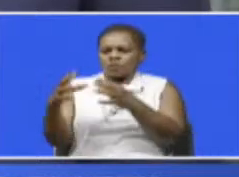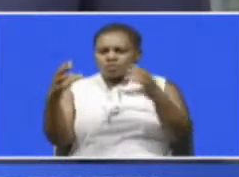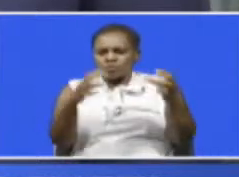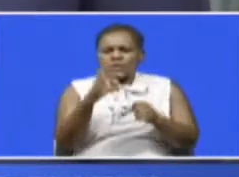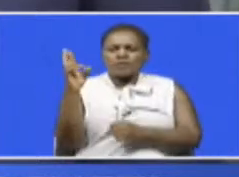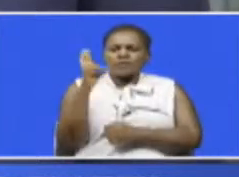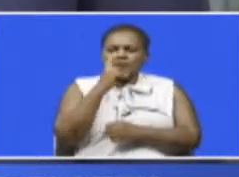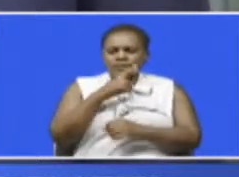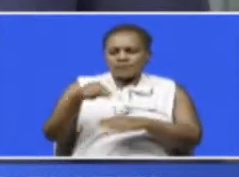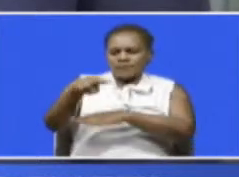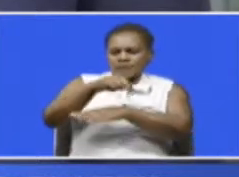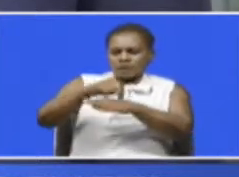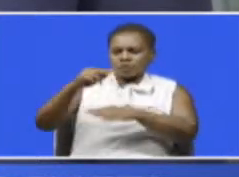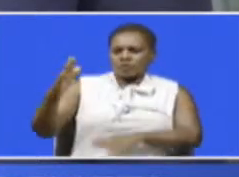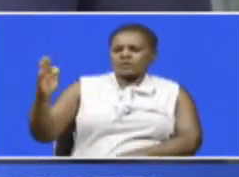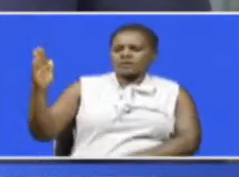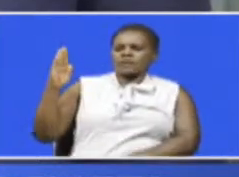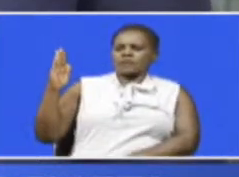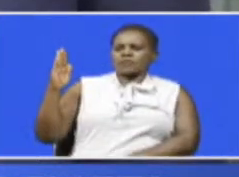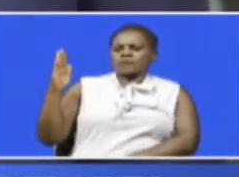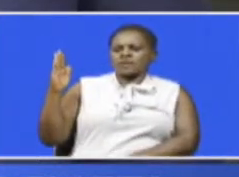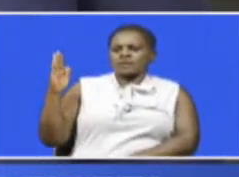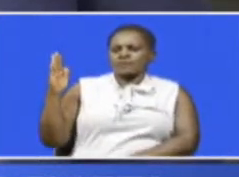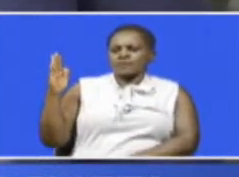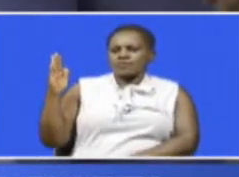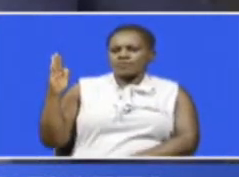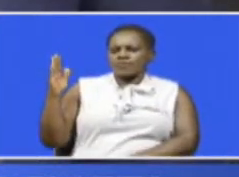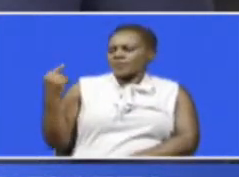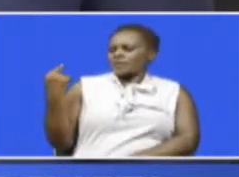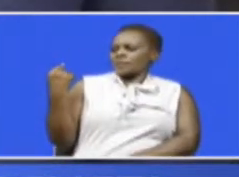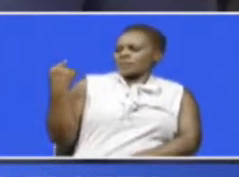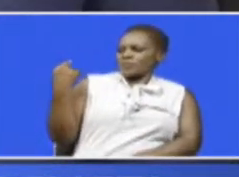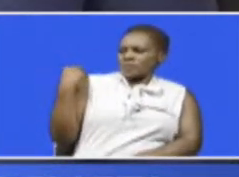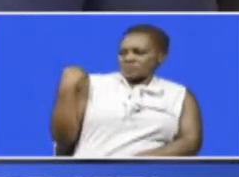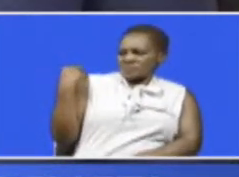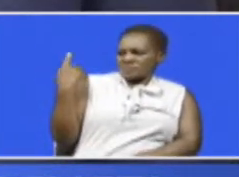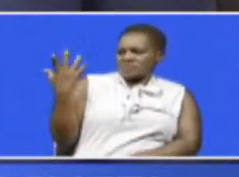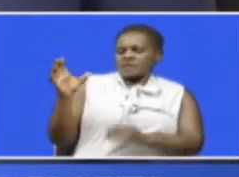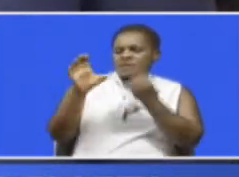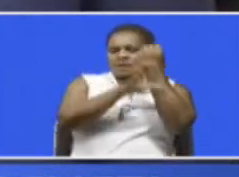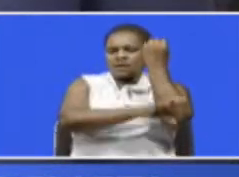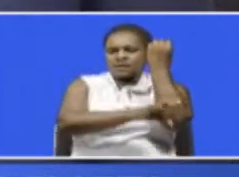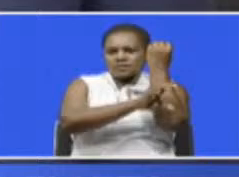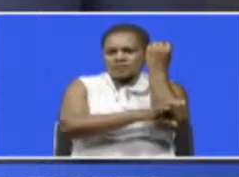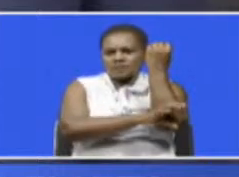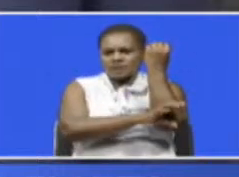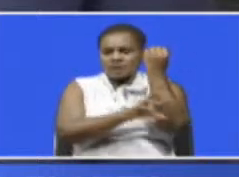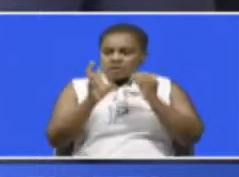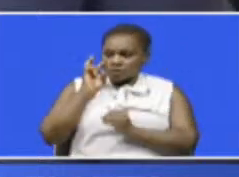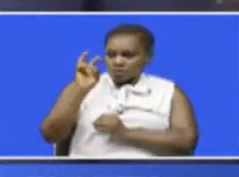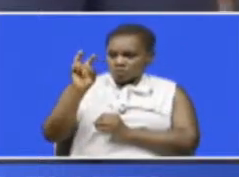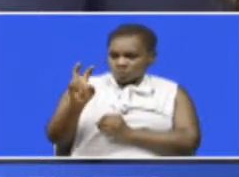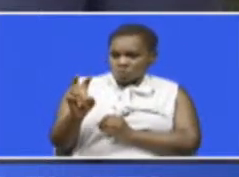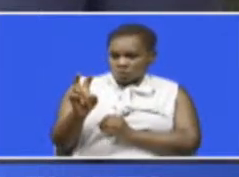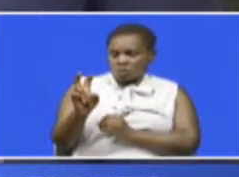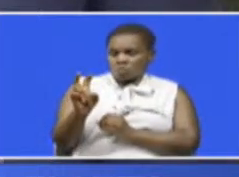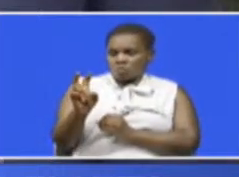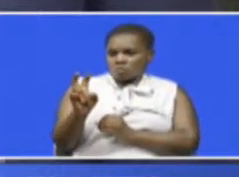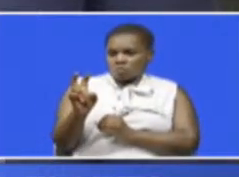threatening national security of the nation. In the recent past, the country has witnessed the